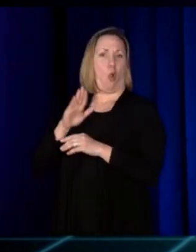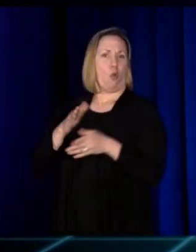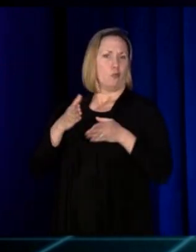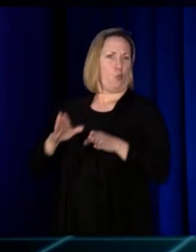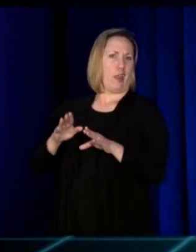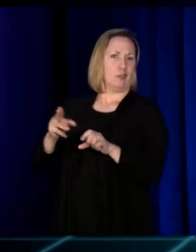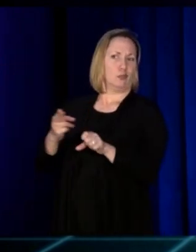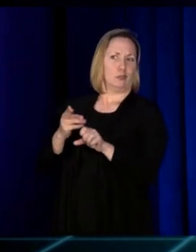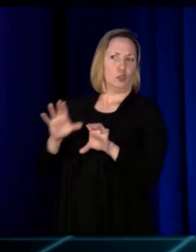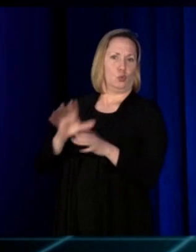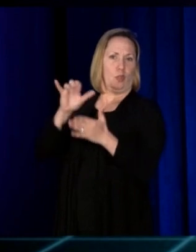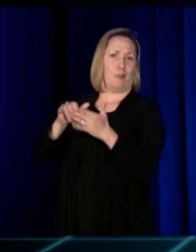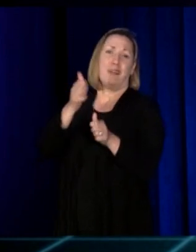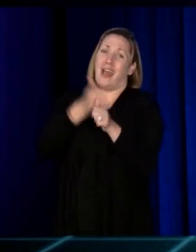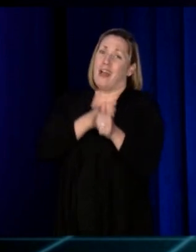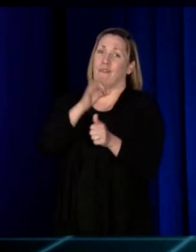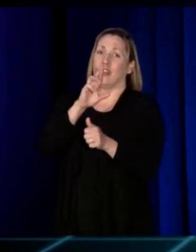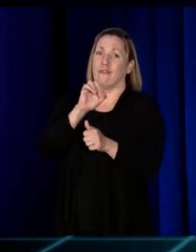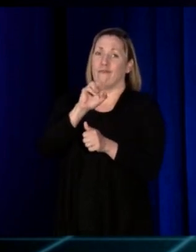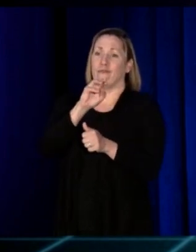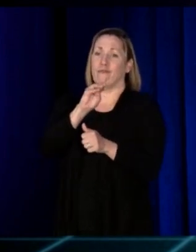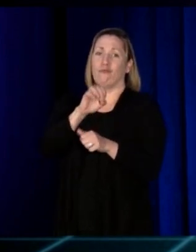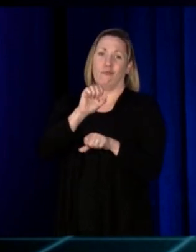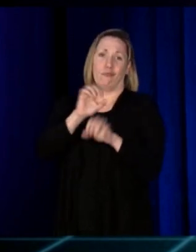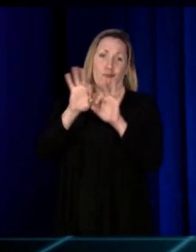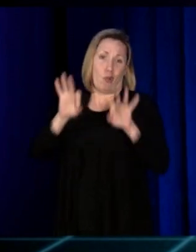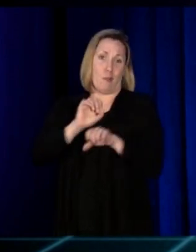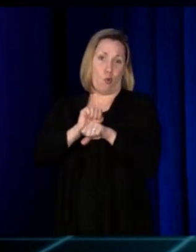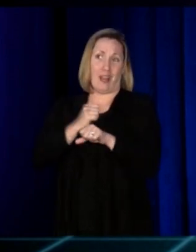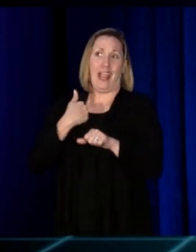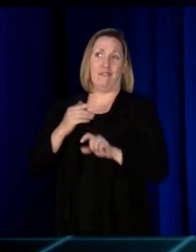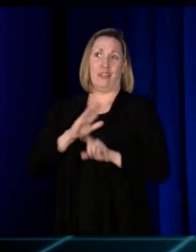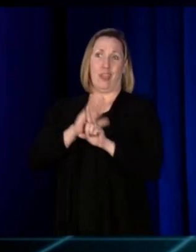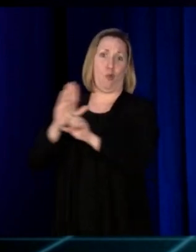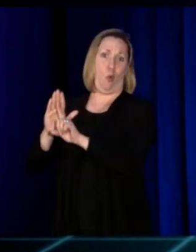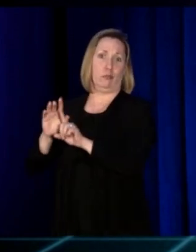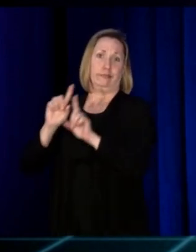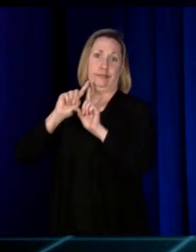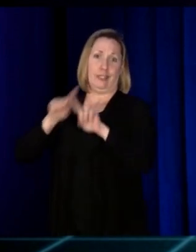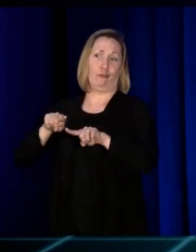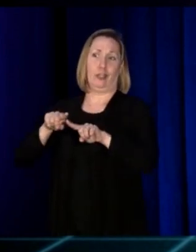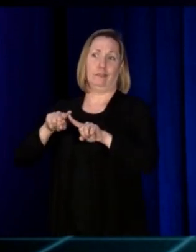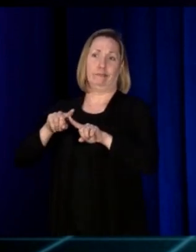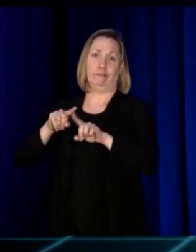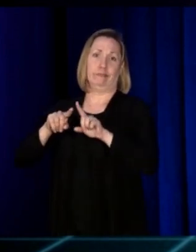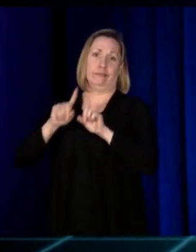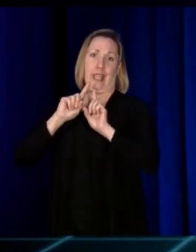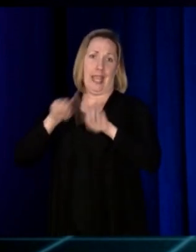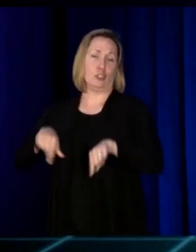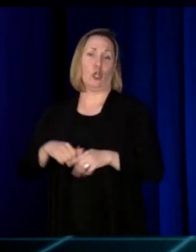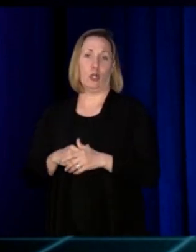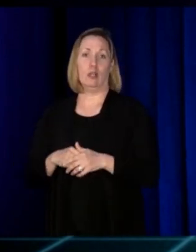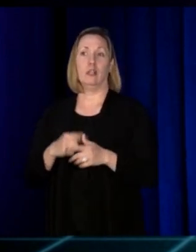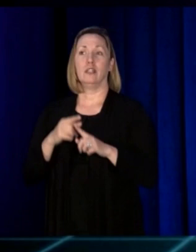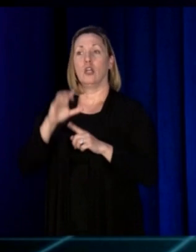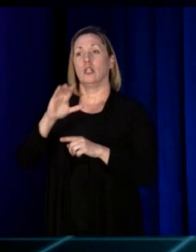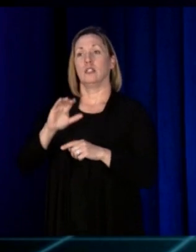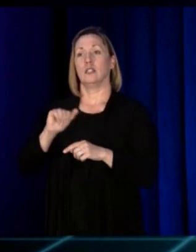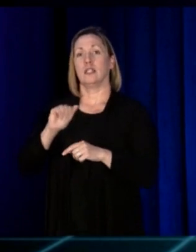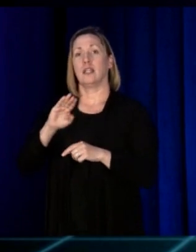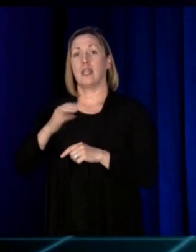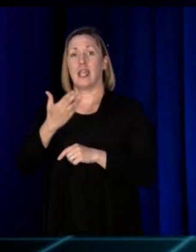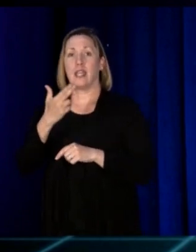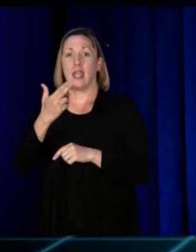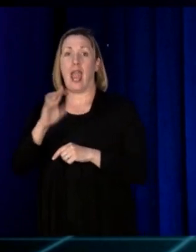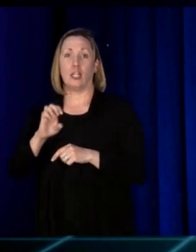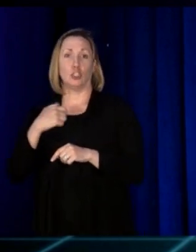framework really has a kind of different answer for this. There are some new caching functions coming to React, but this